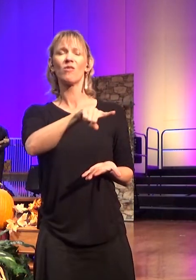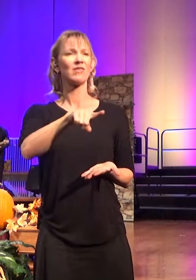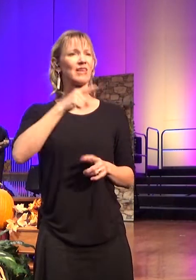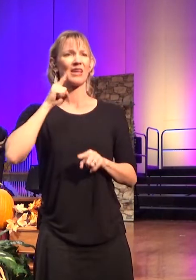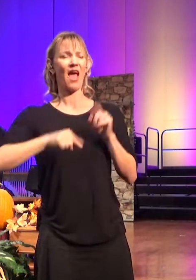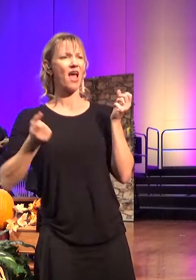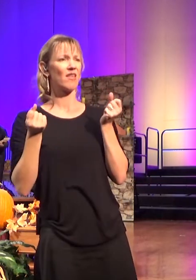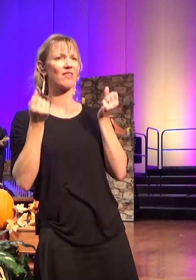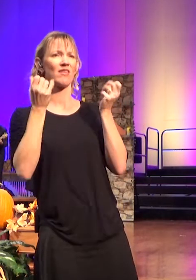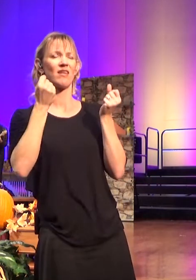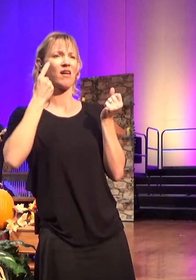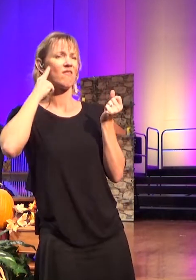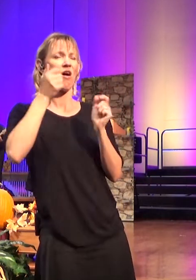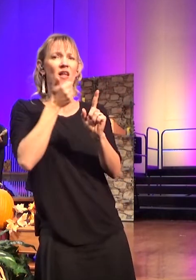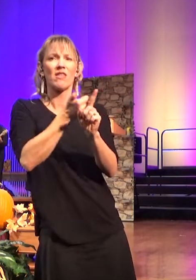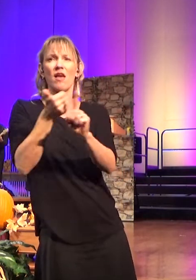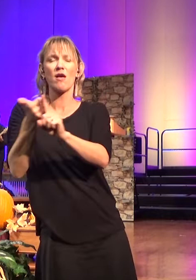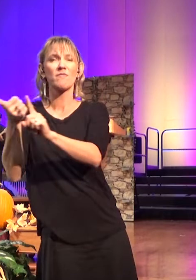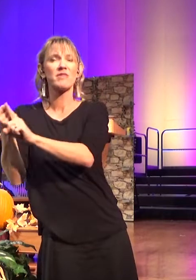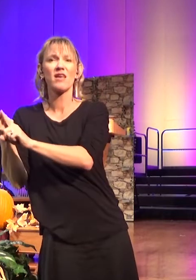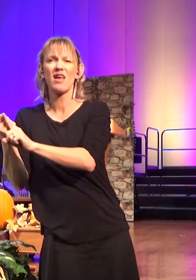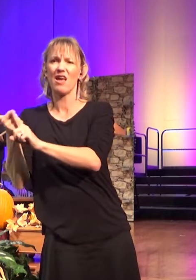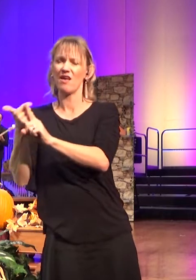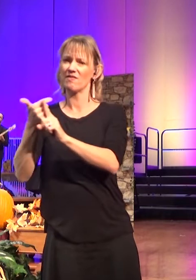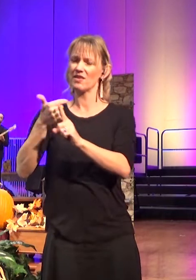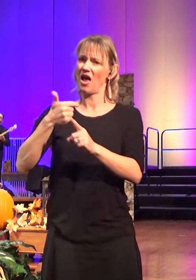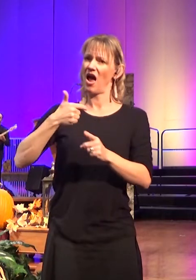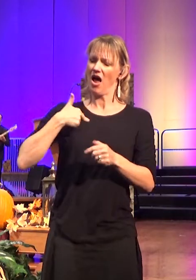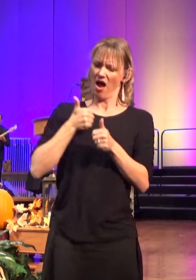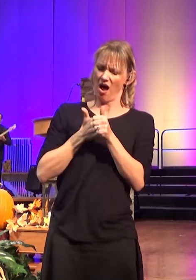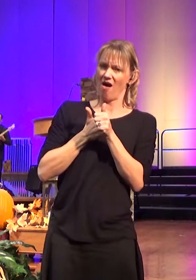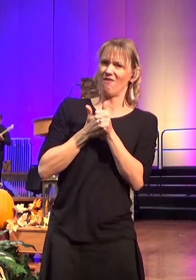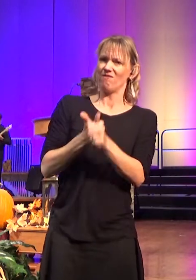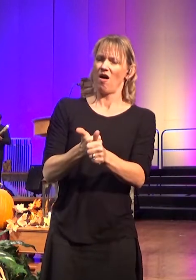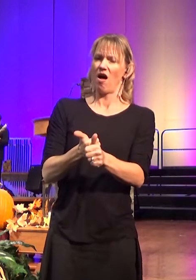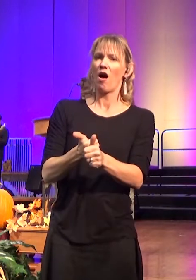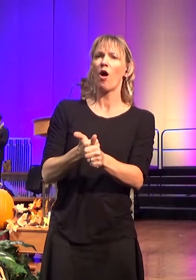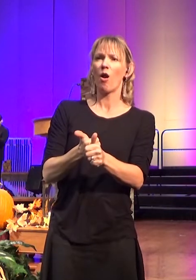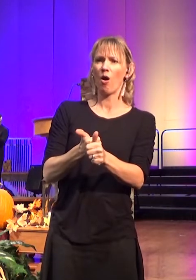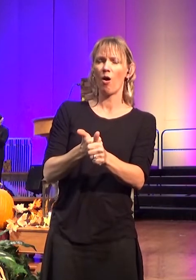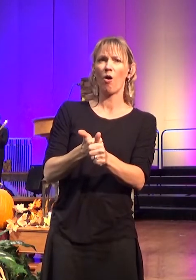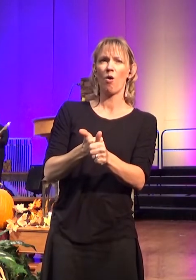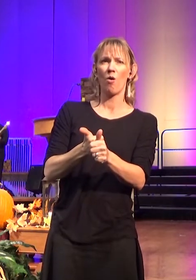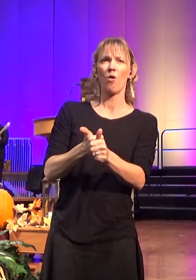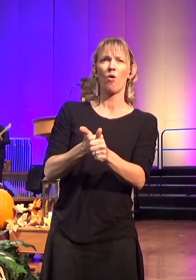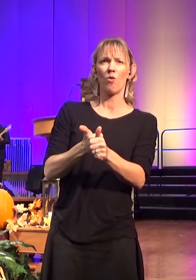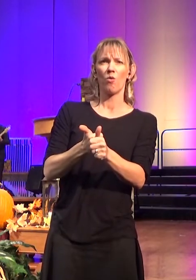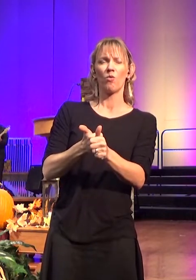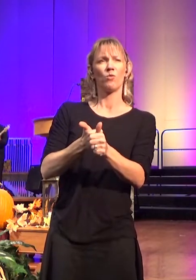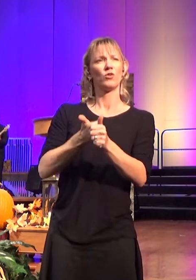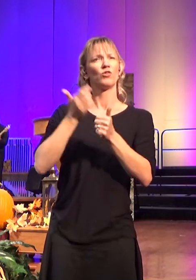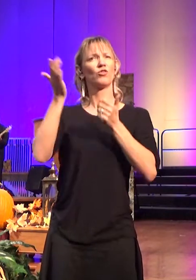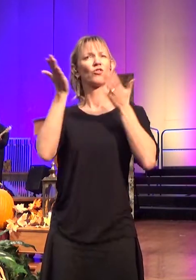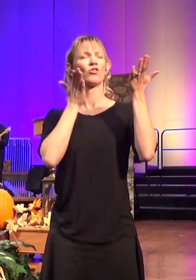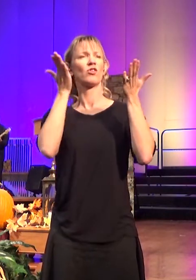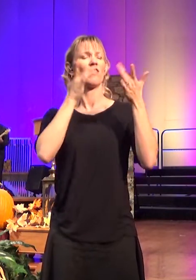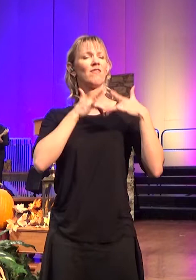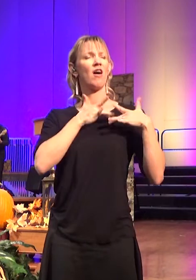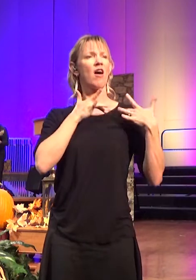ones without voices. I march to the beat of